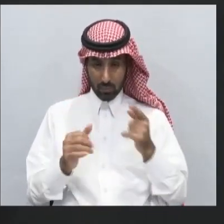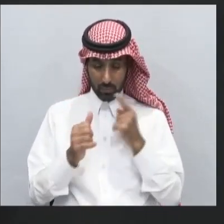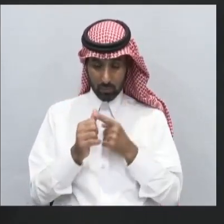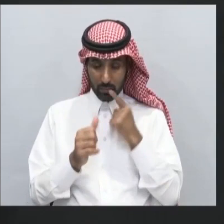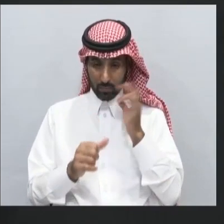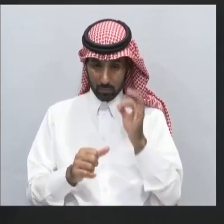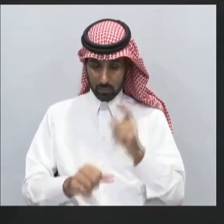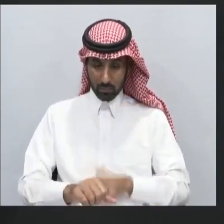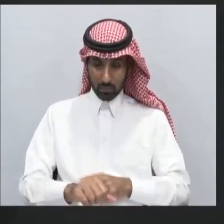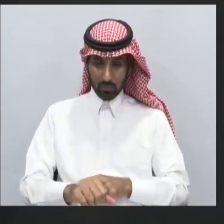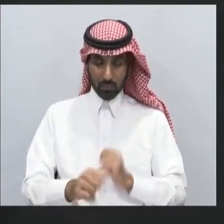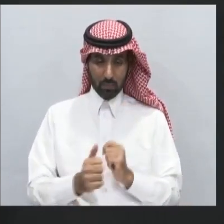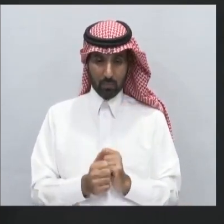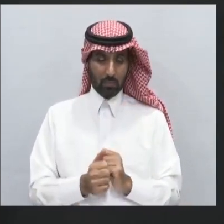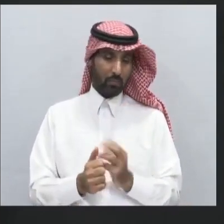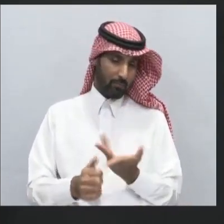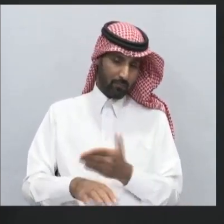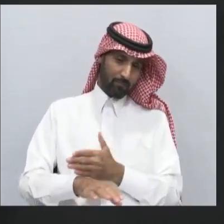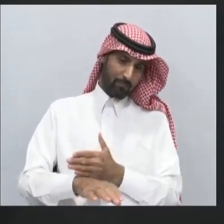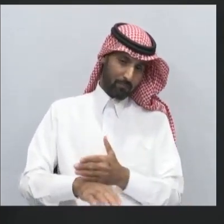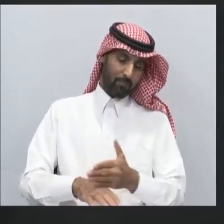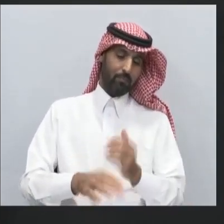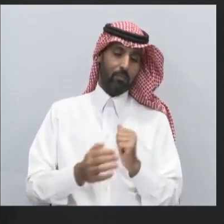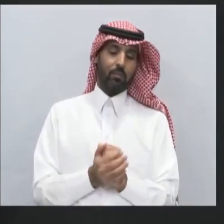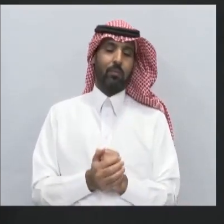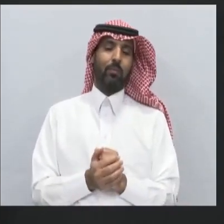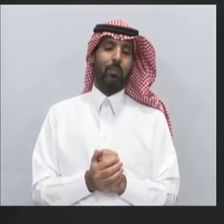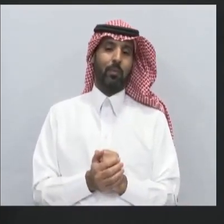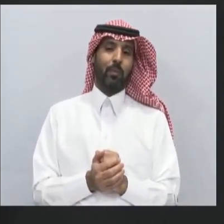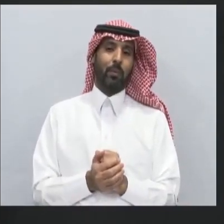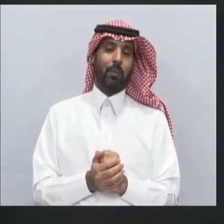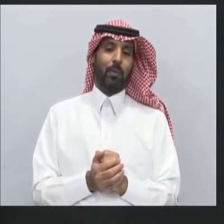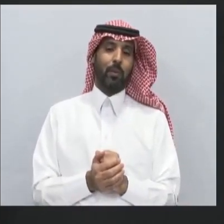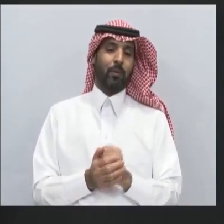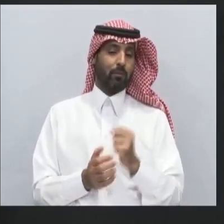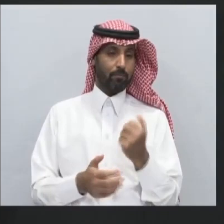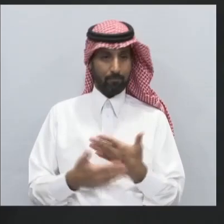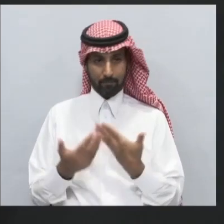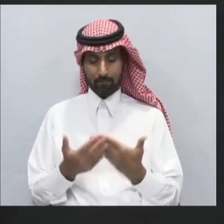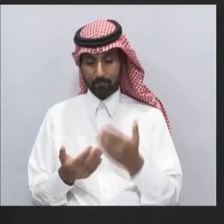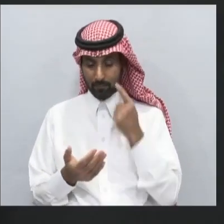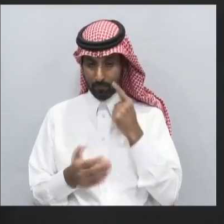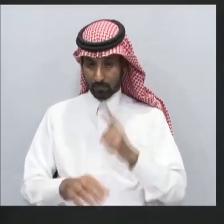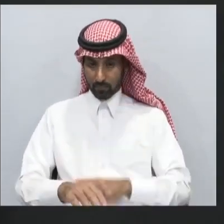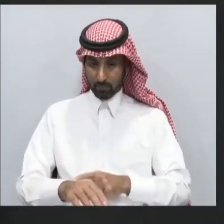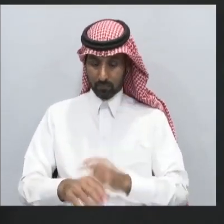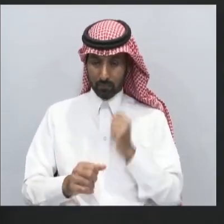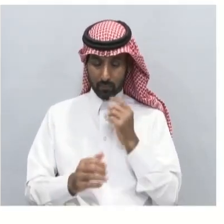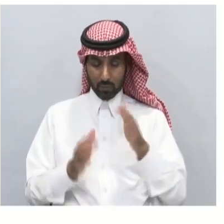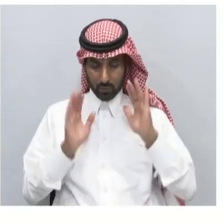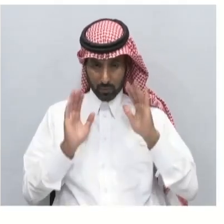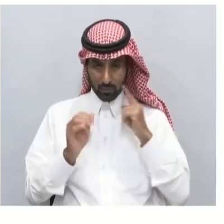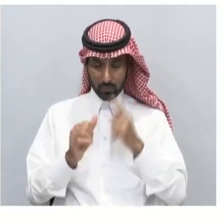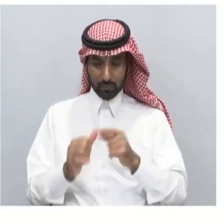pray on time or we pray late? We try to be on time for our prayers,